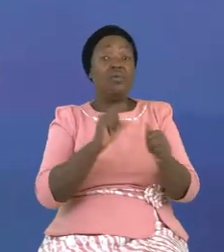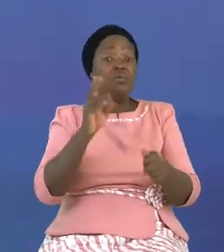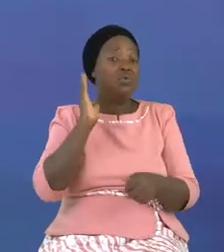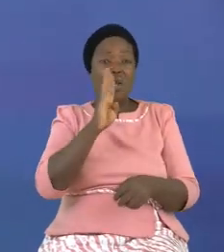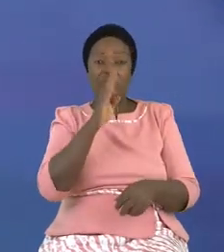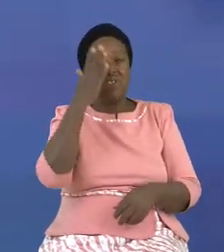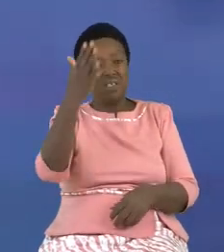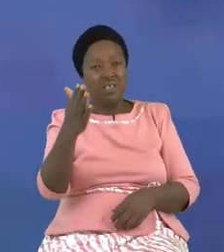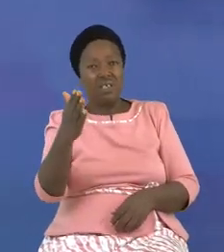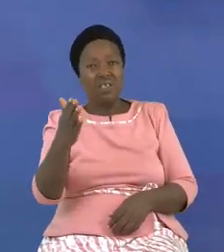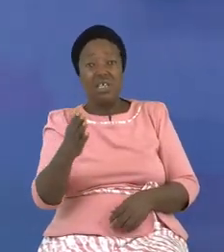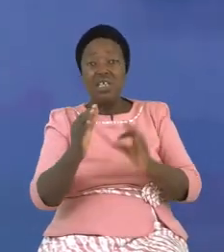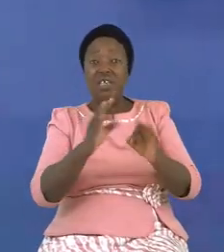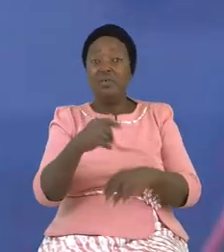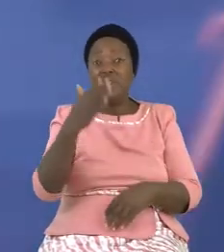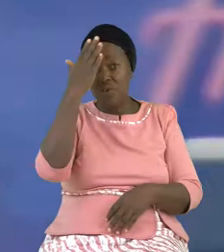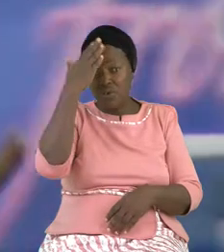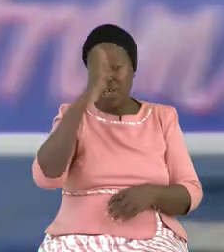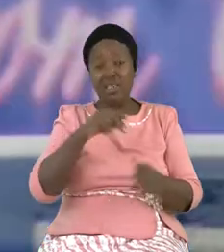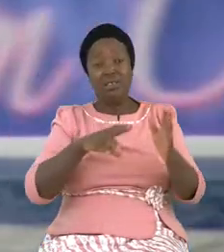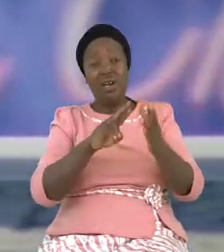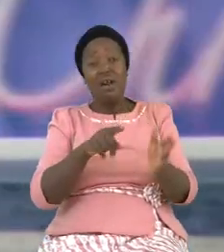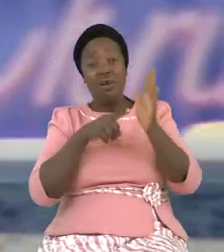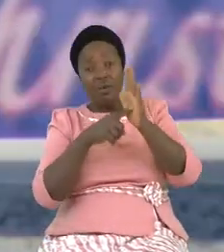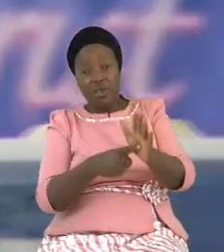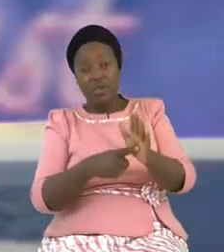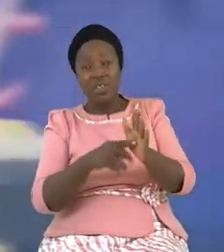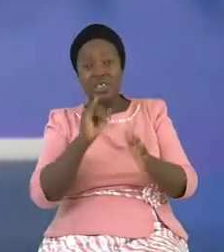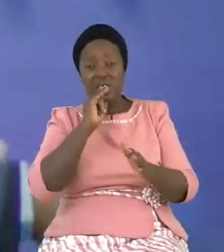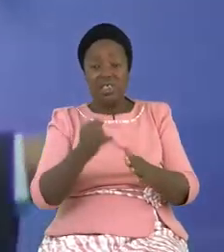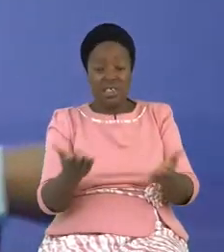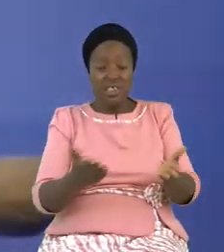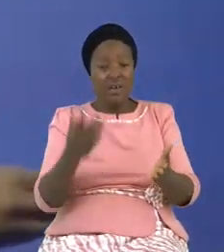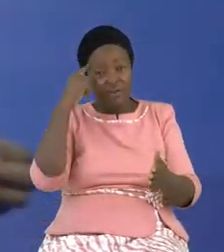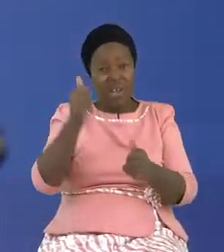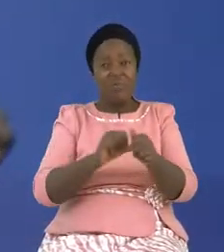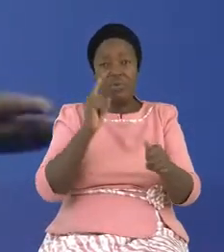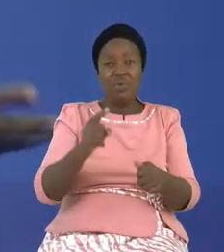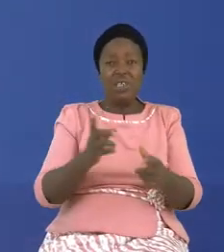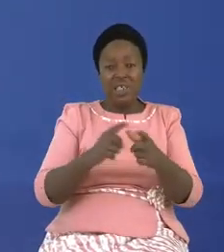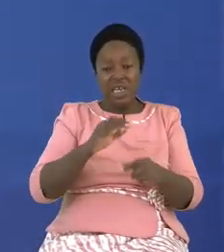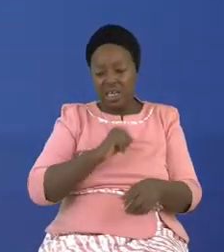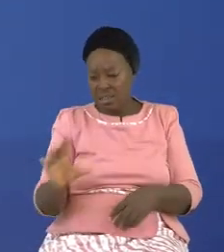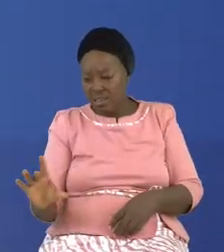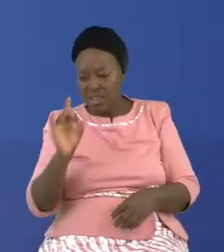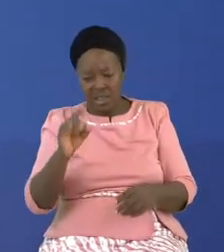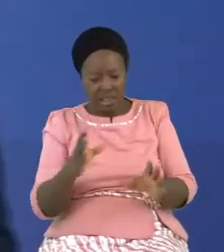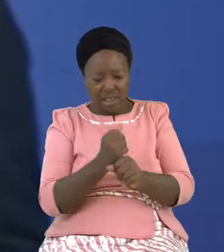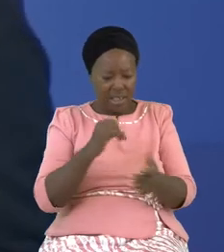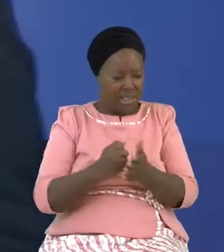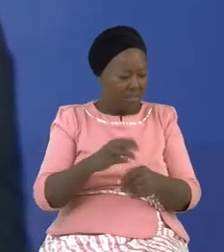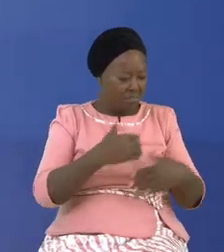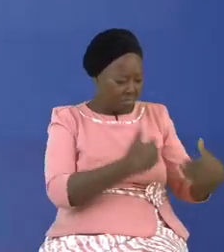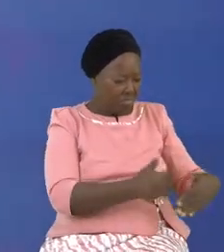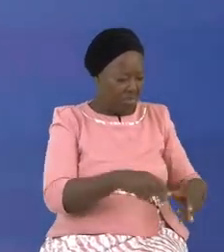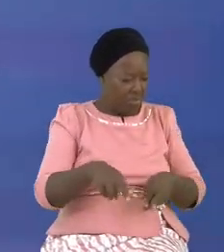the knowledge, if the revelation is available to everyone, and I can pick it on the side of the road, I can pick it